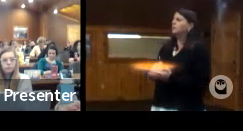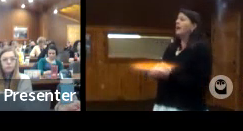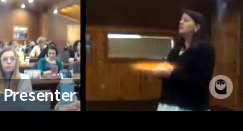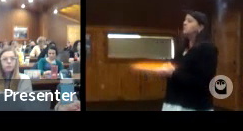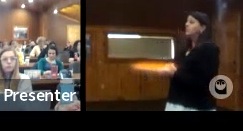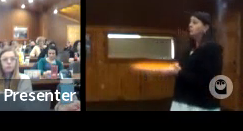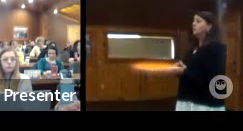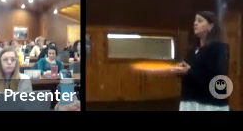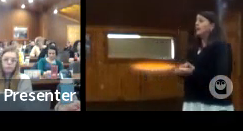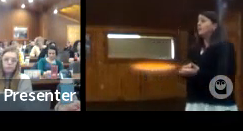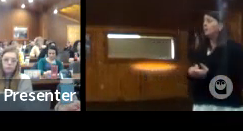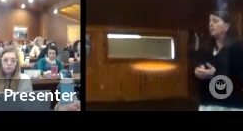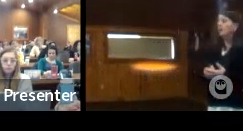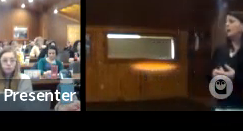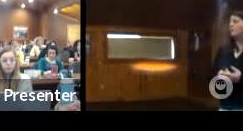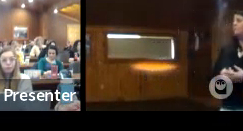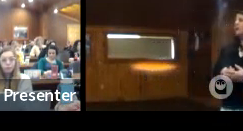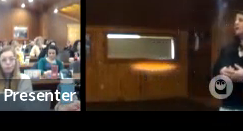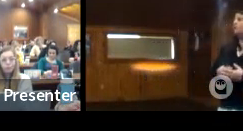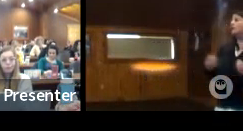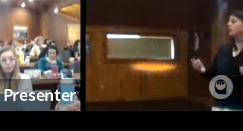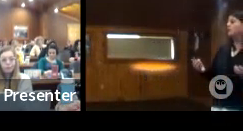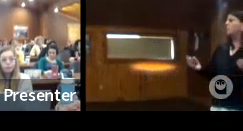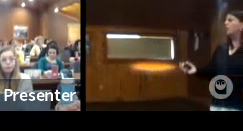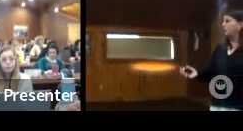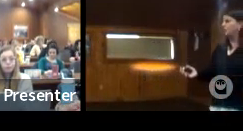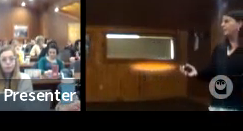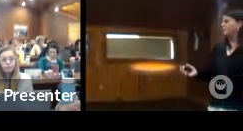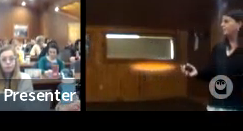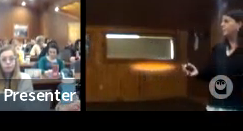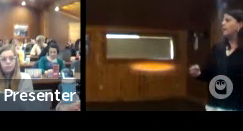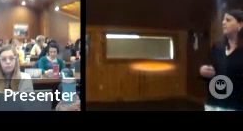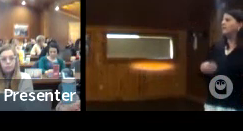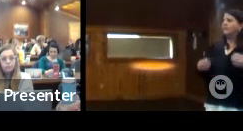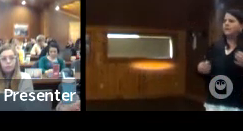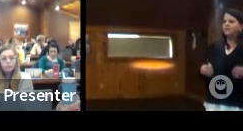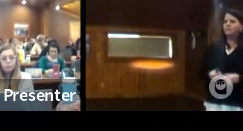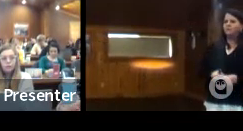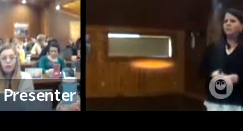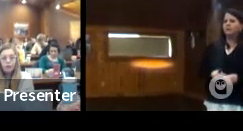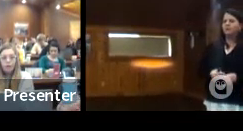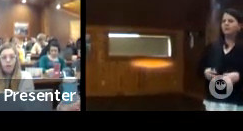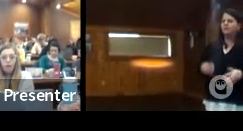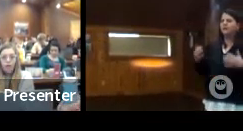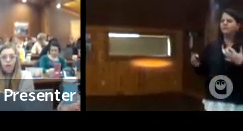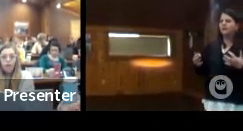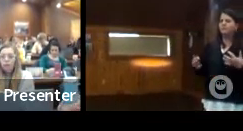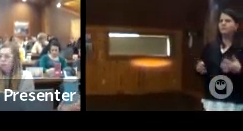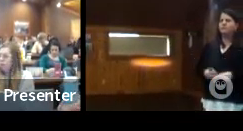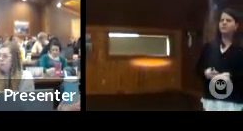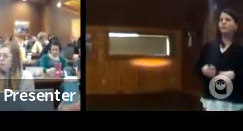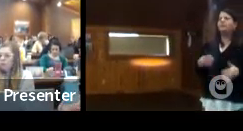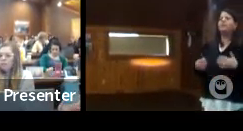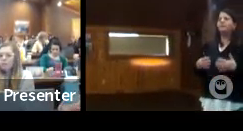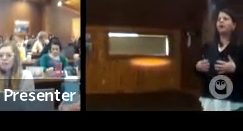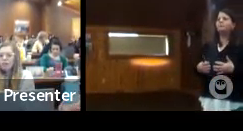insurmountable the vast majority of the time. But if we can avoid it, we want to avoid it. We want to have less fights, you know, involved. And again, fight is